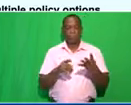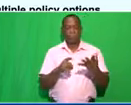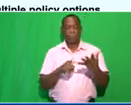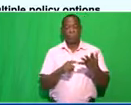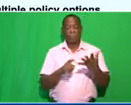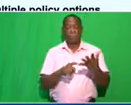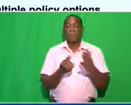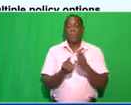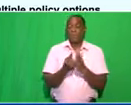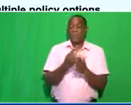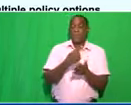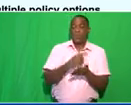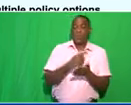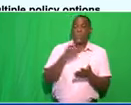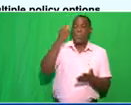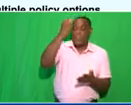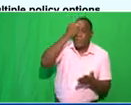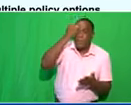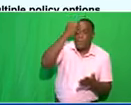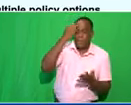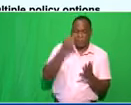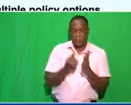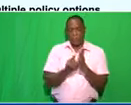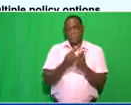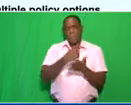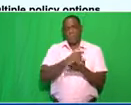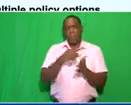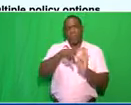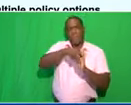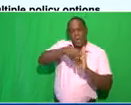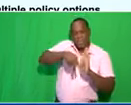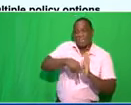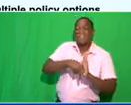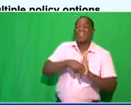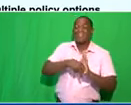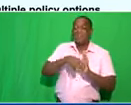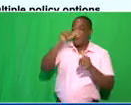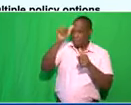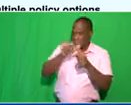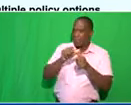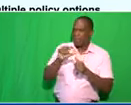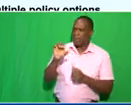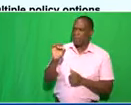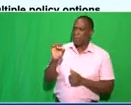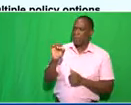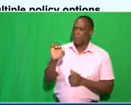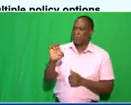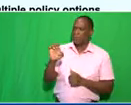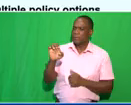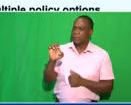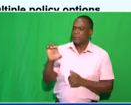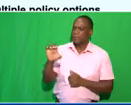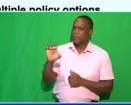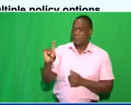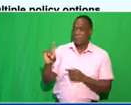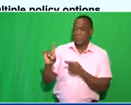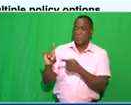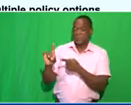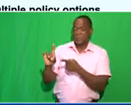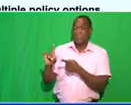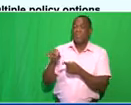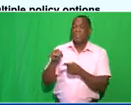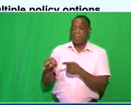of policy because the OECD, which is organization for some of the Western countries, they are